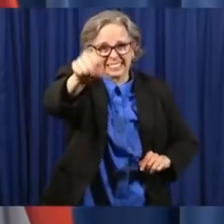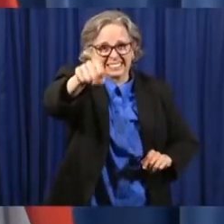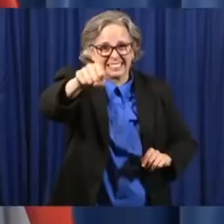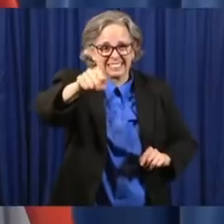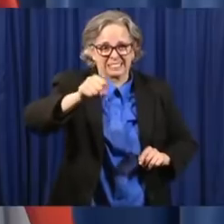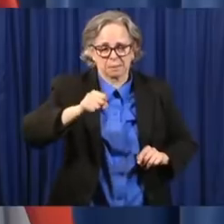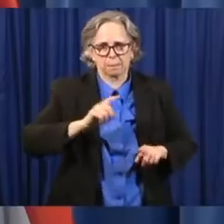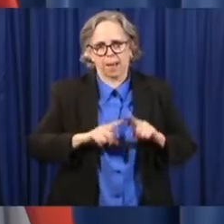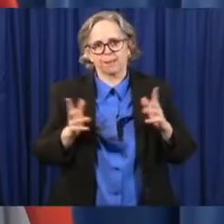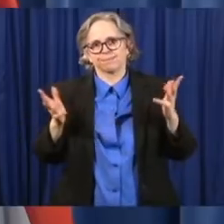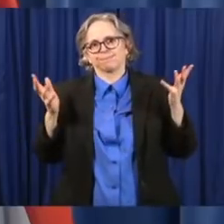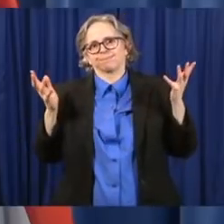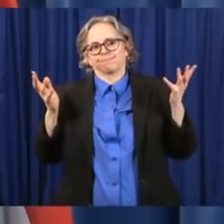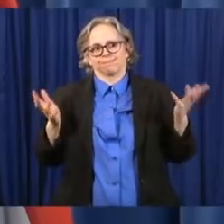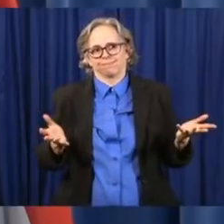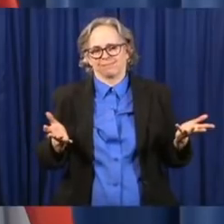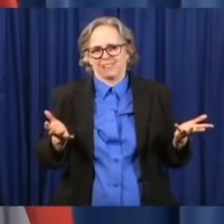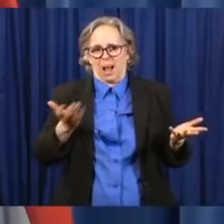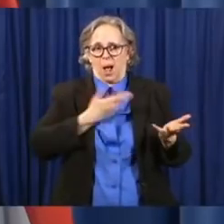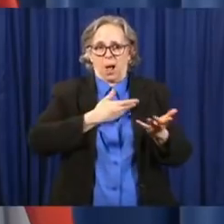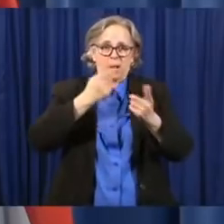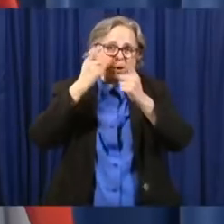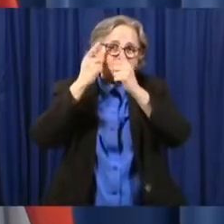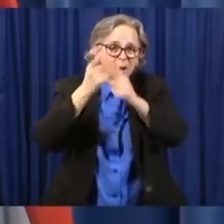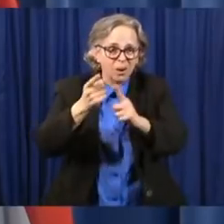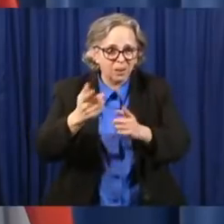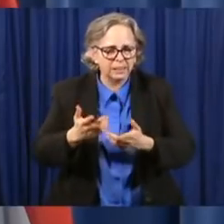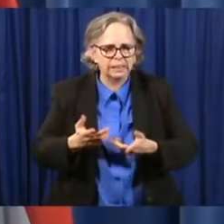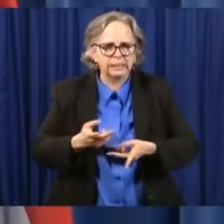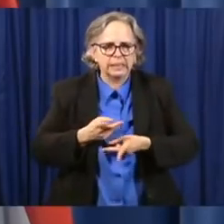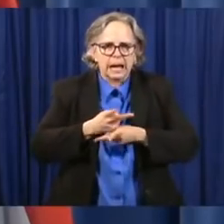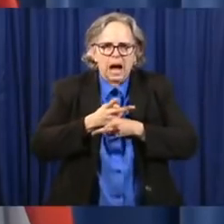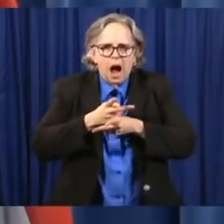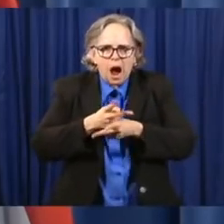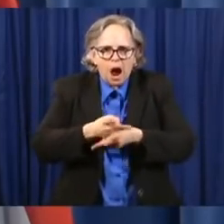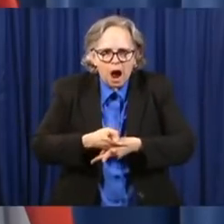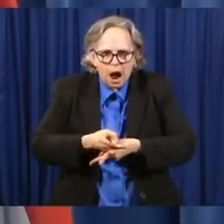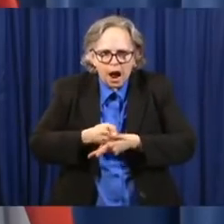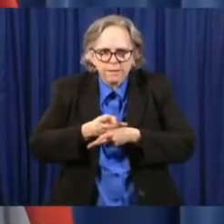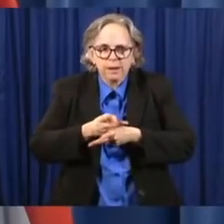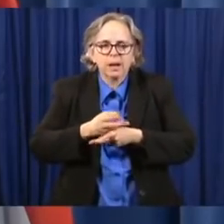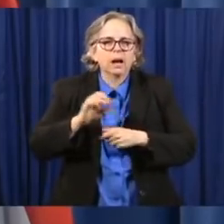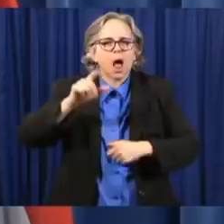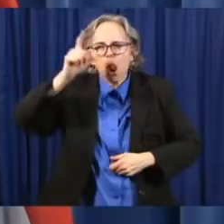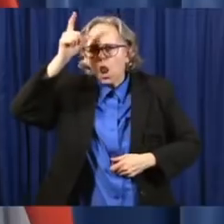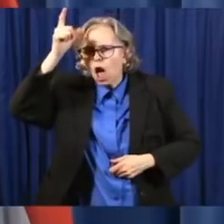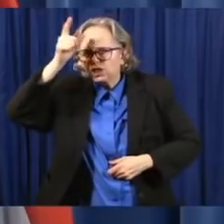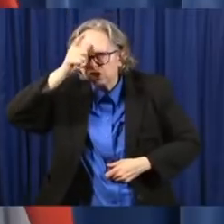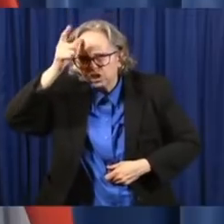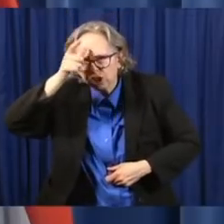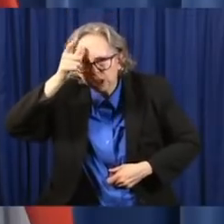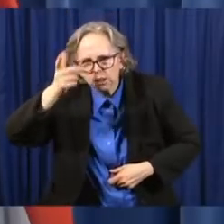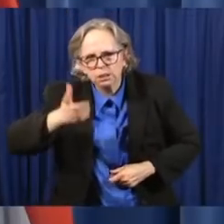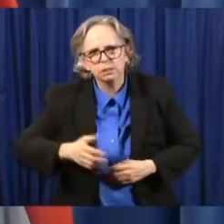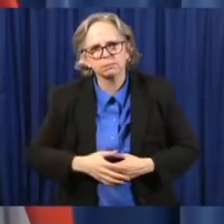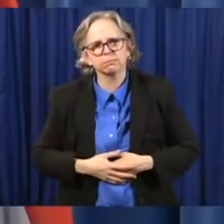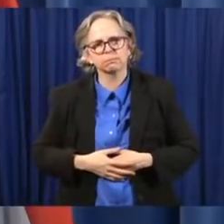we're going to strive for every day is to be very careful in how we do it, be very logical in how we do it, make our